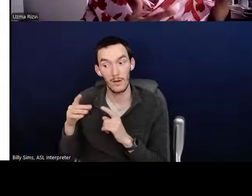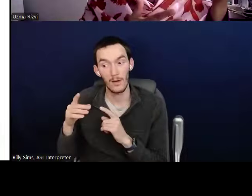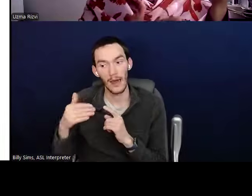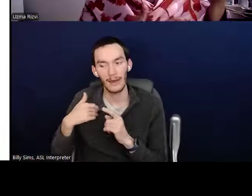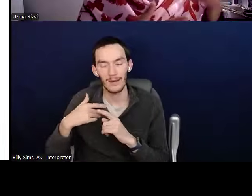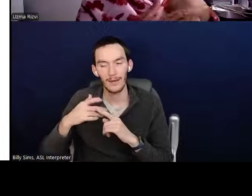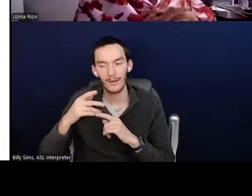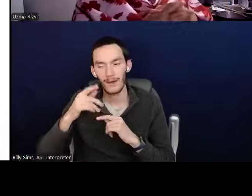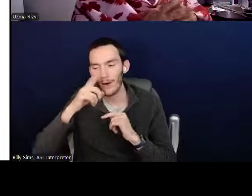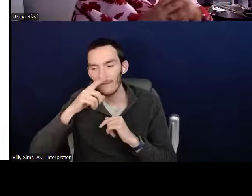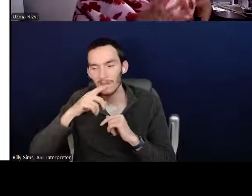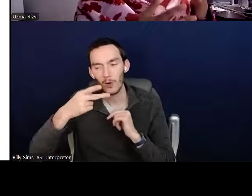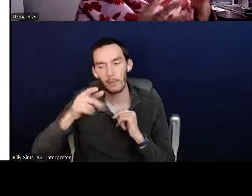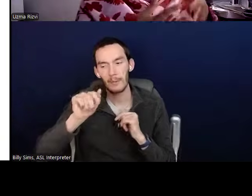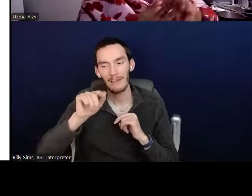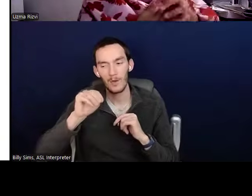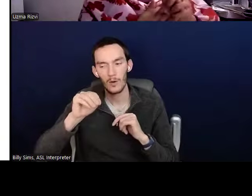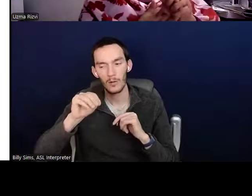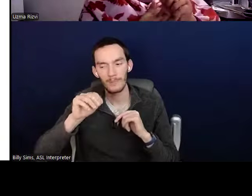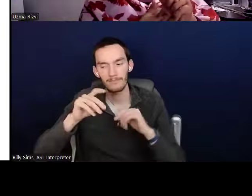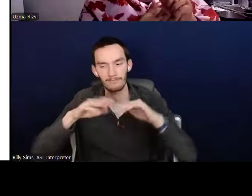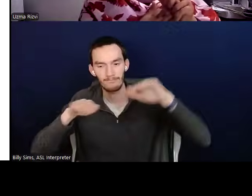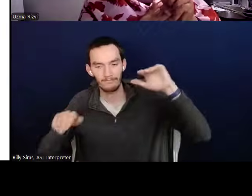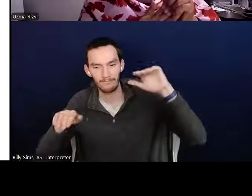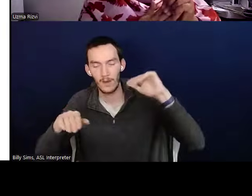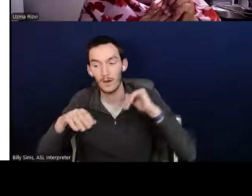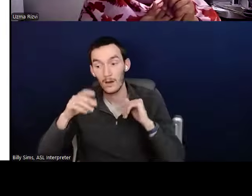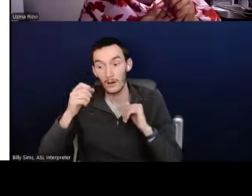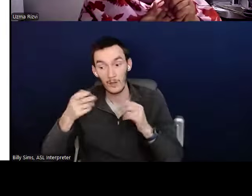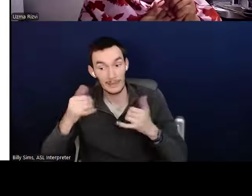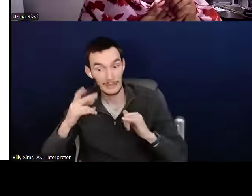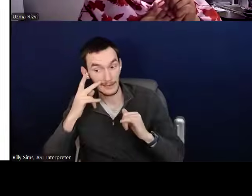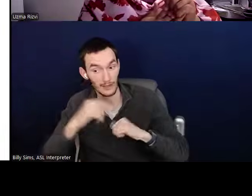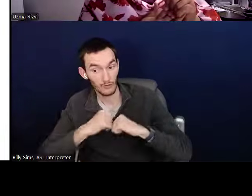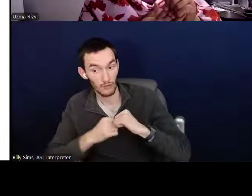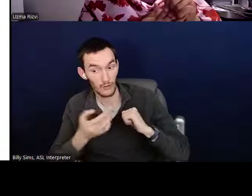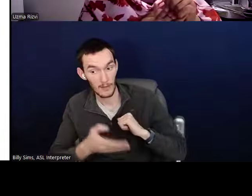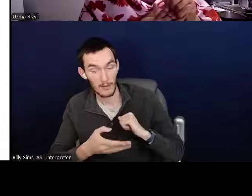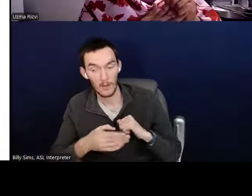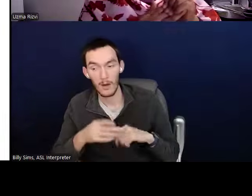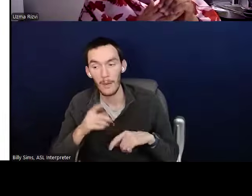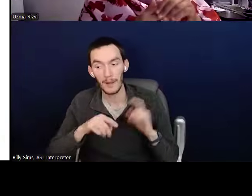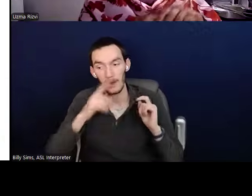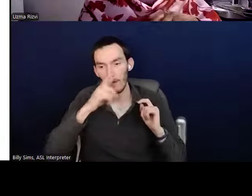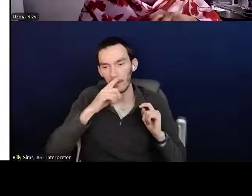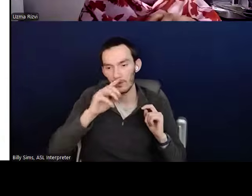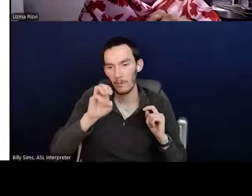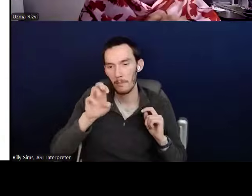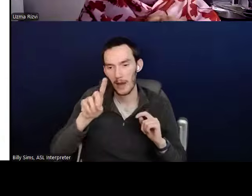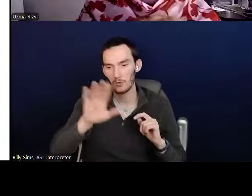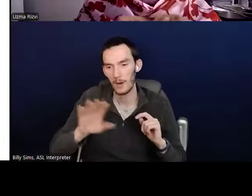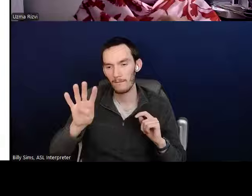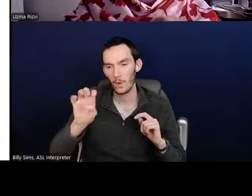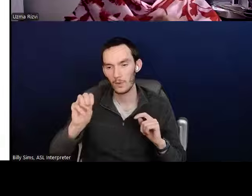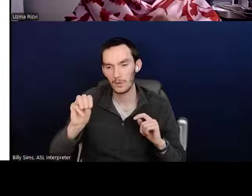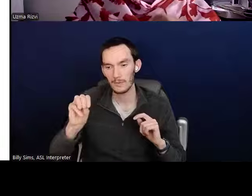of artificial platform or substructure upon which structures are still visible today. This artificial mound, which is about 400 meters by